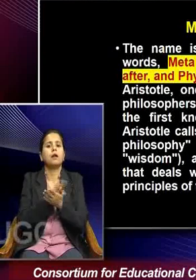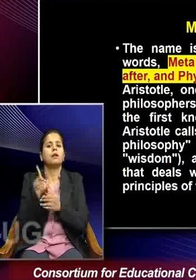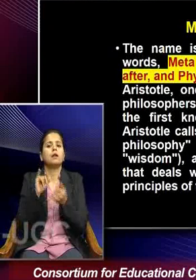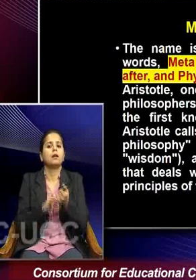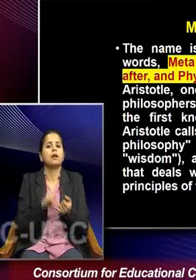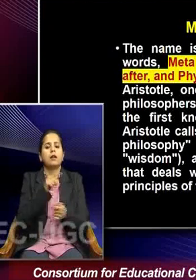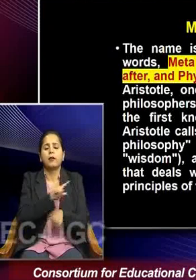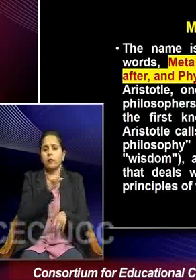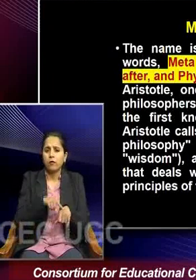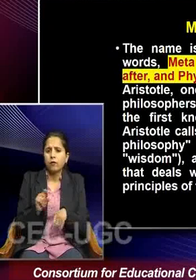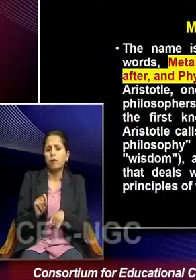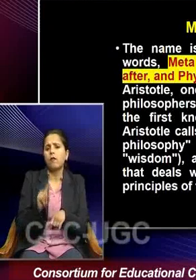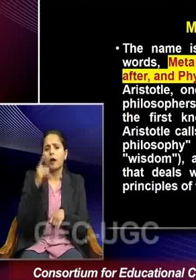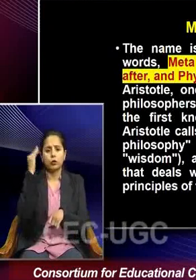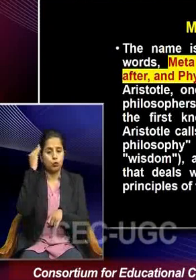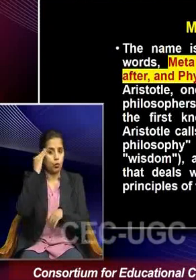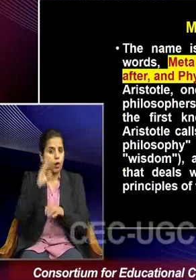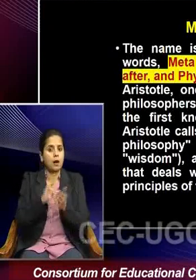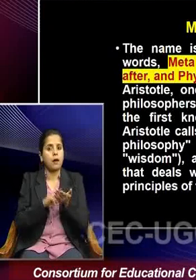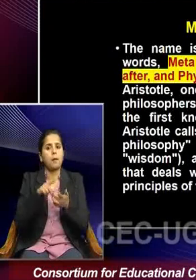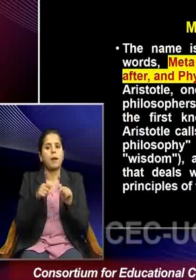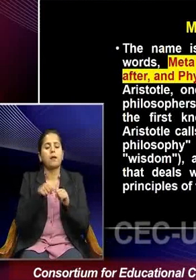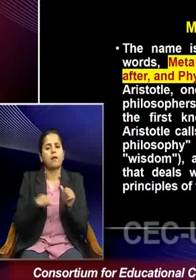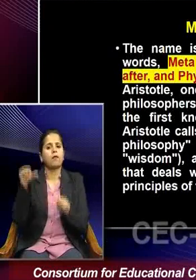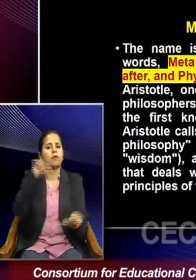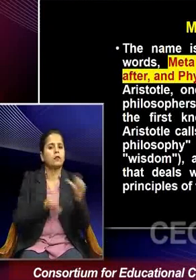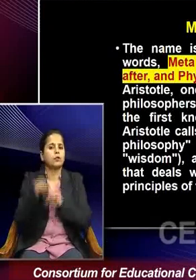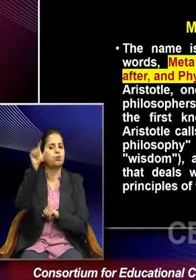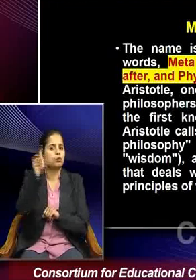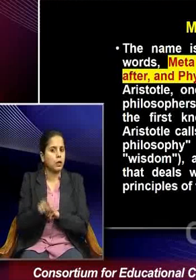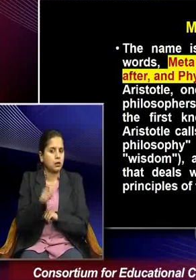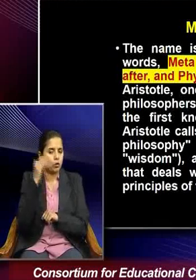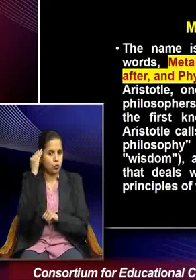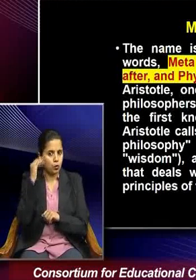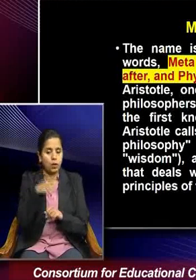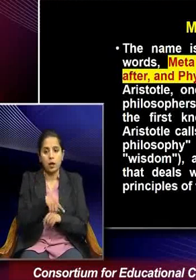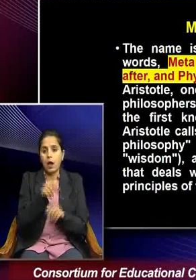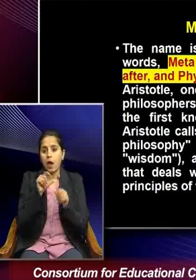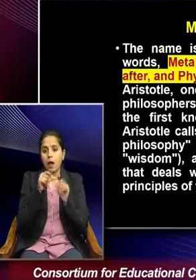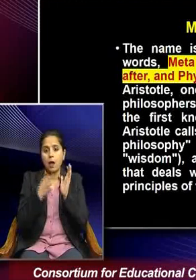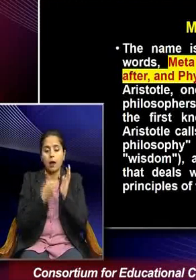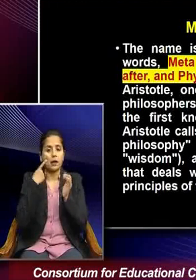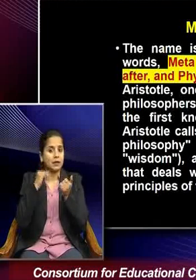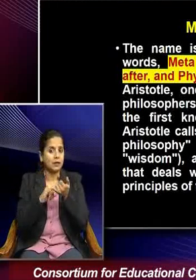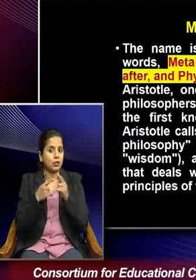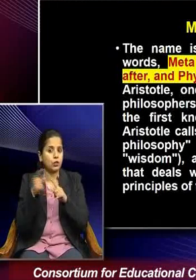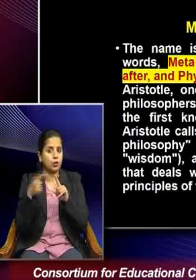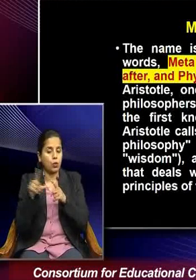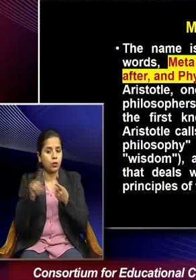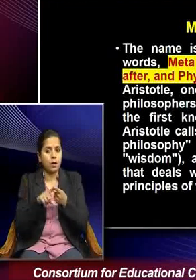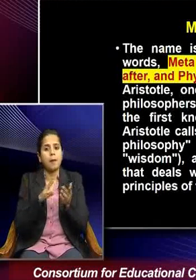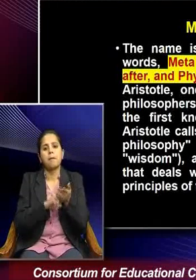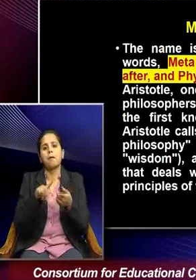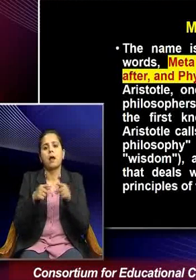the first known metaphysician, as Aristotle calls